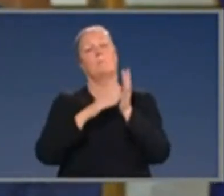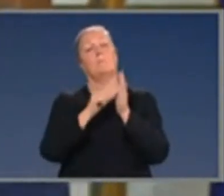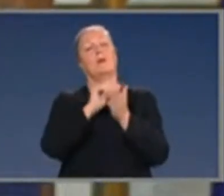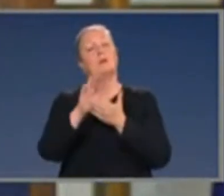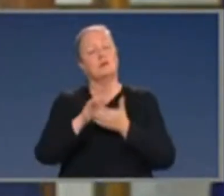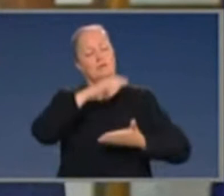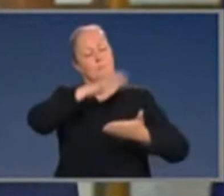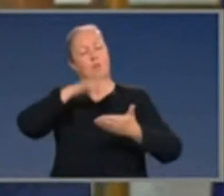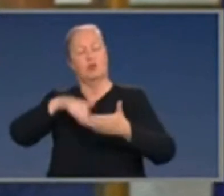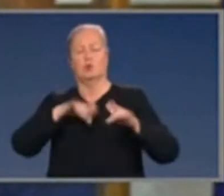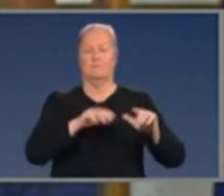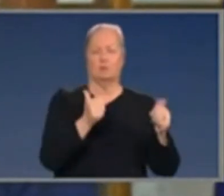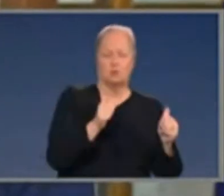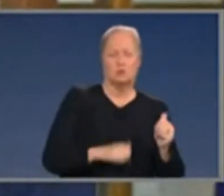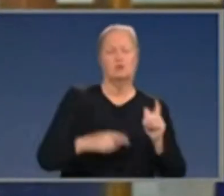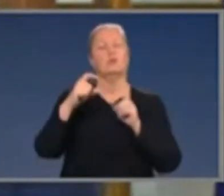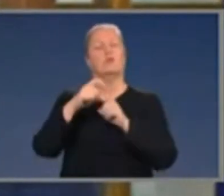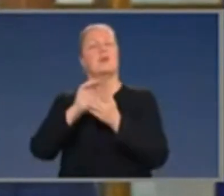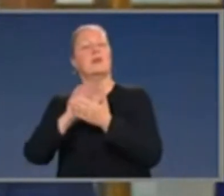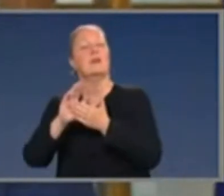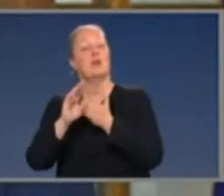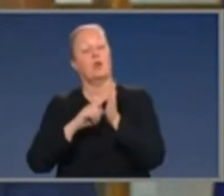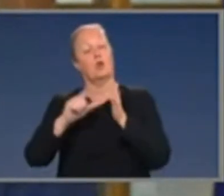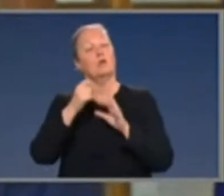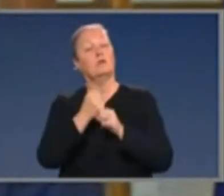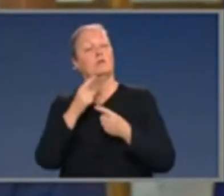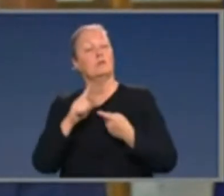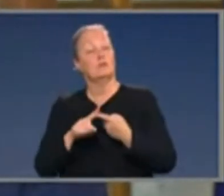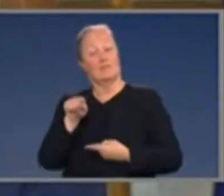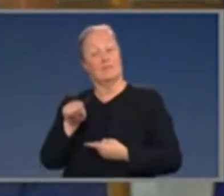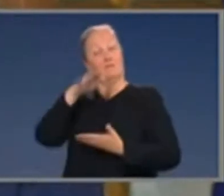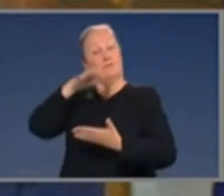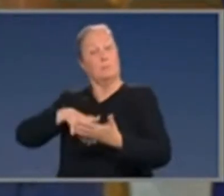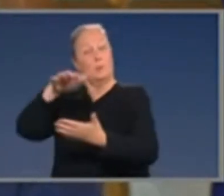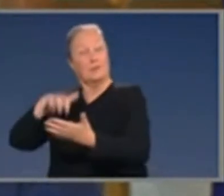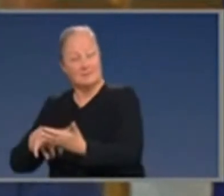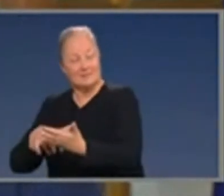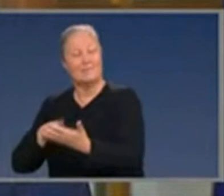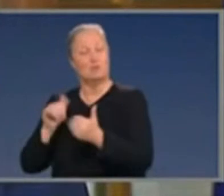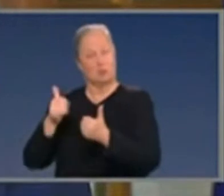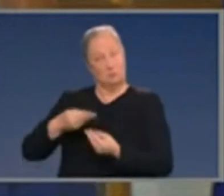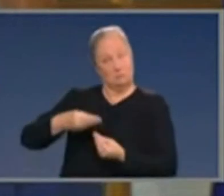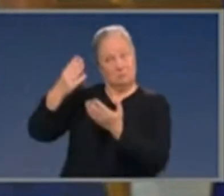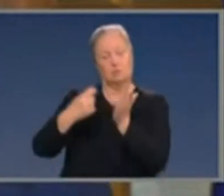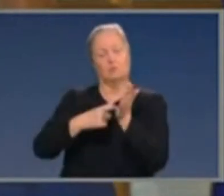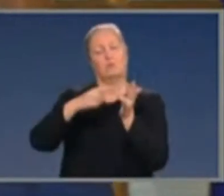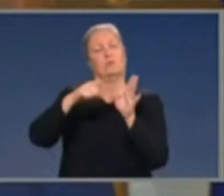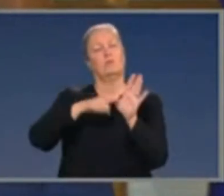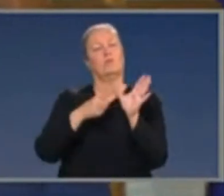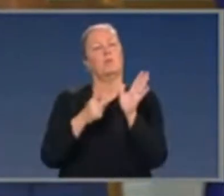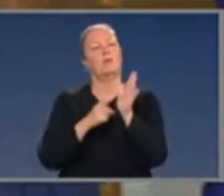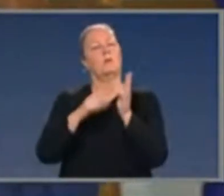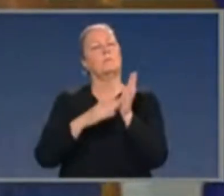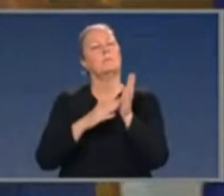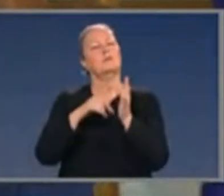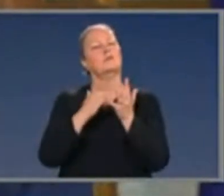yet. The Dorothy Henderson Lodge report has been provided to the Royal Commission, and